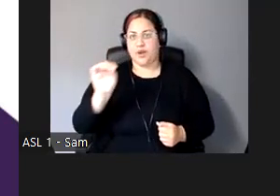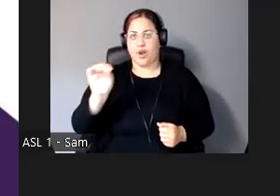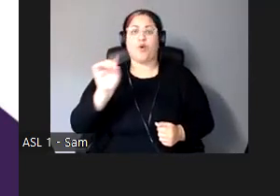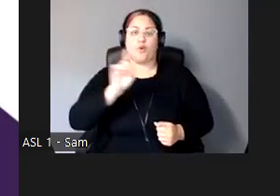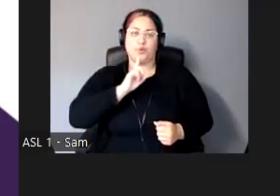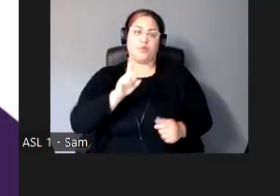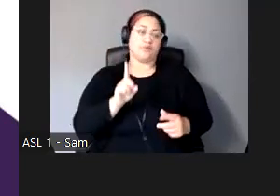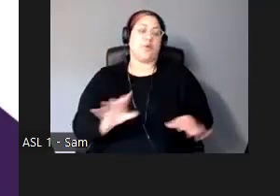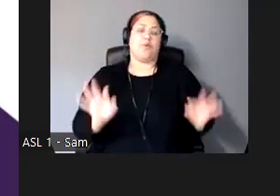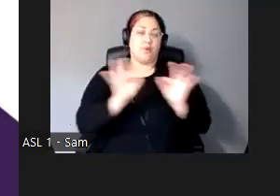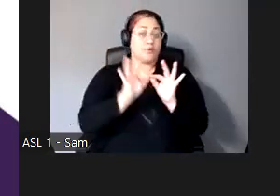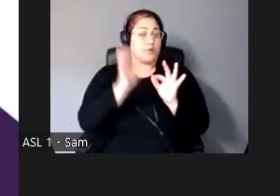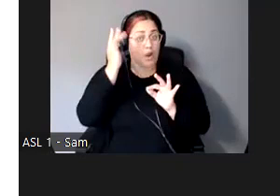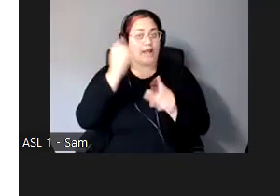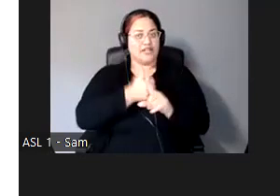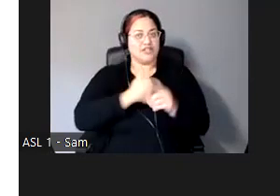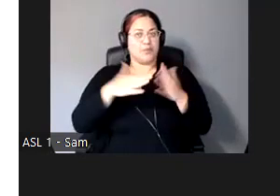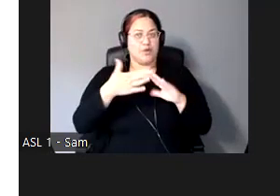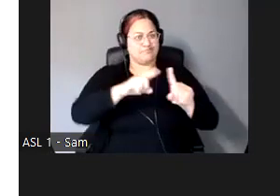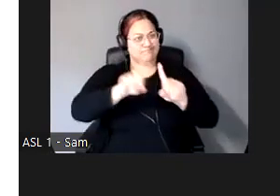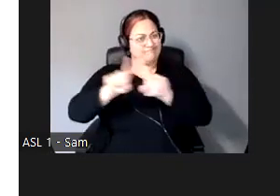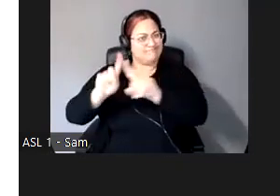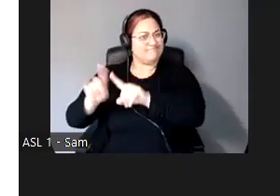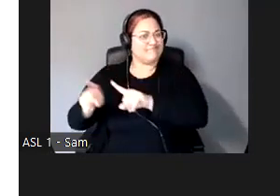that response within each community.